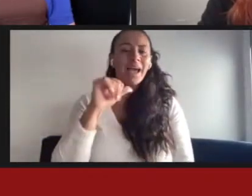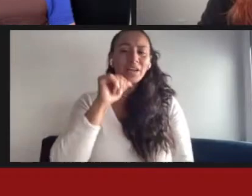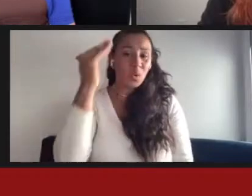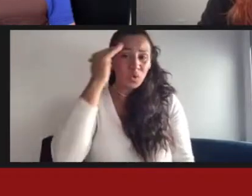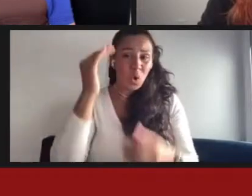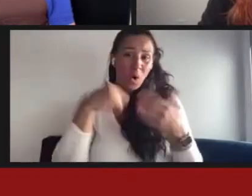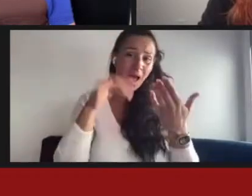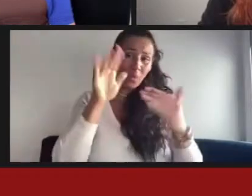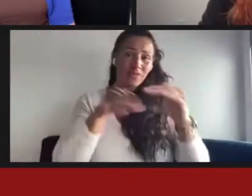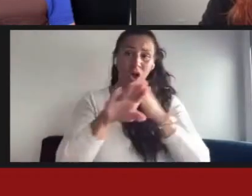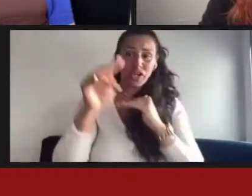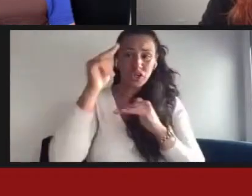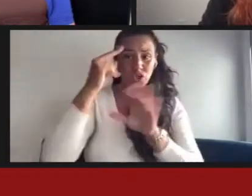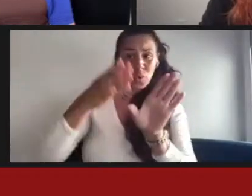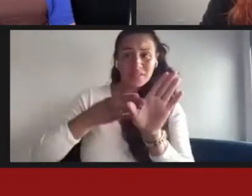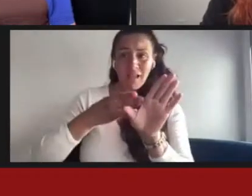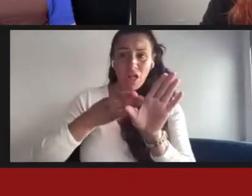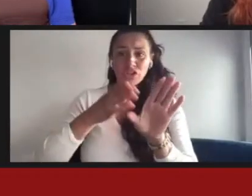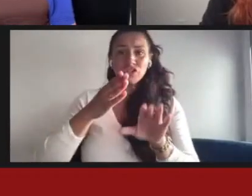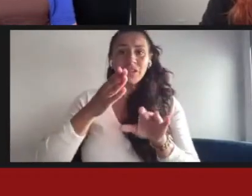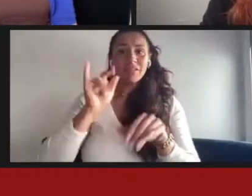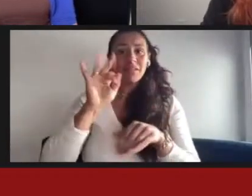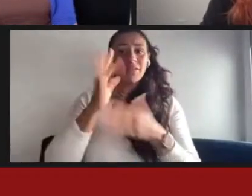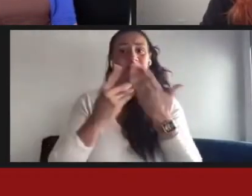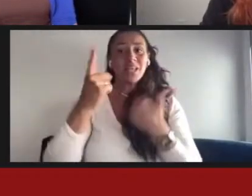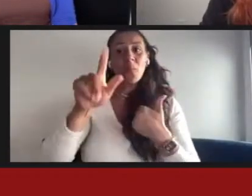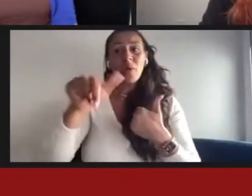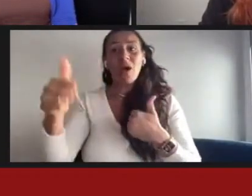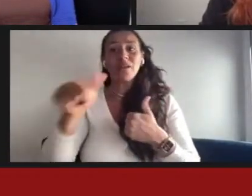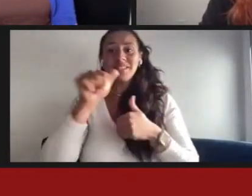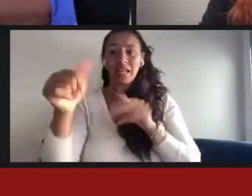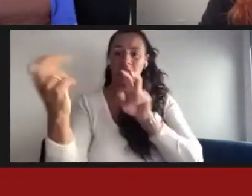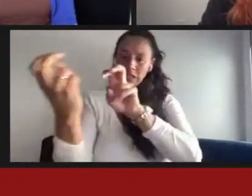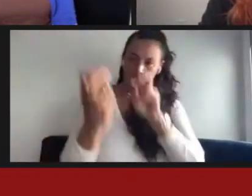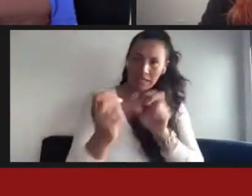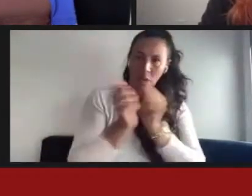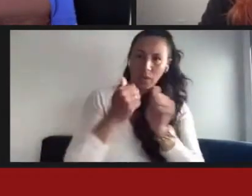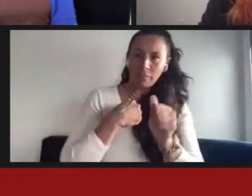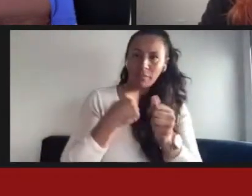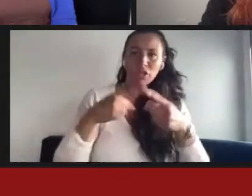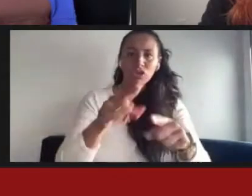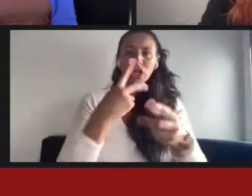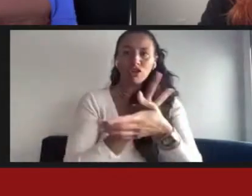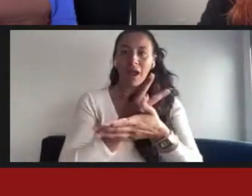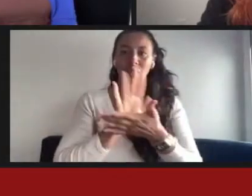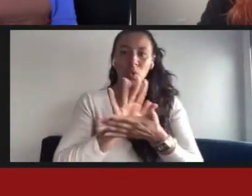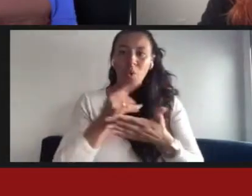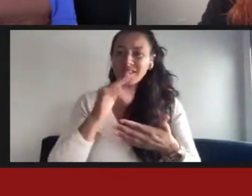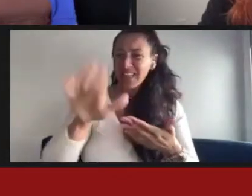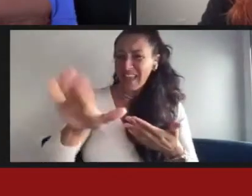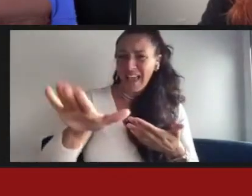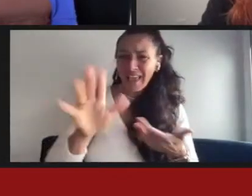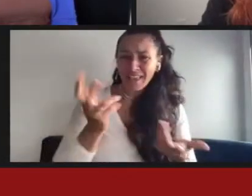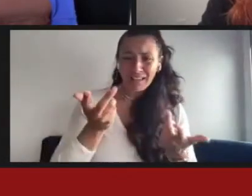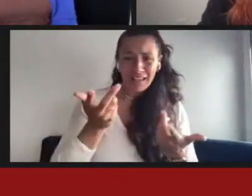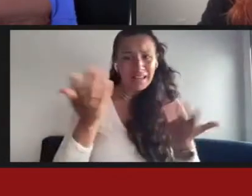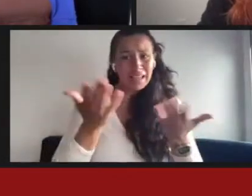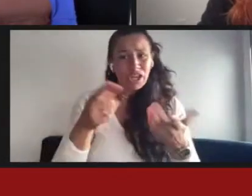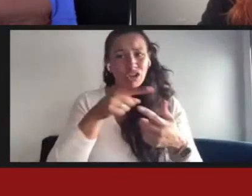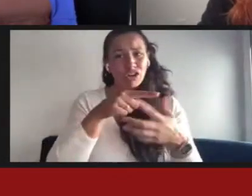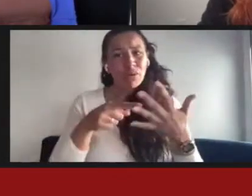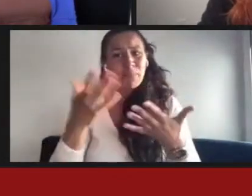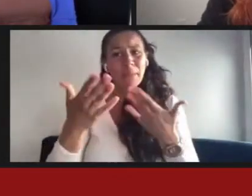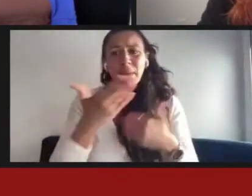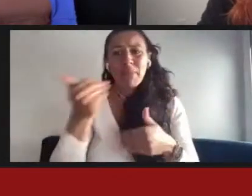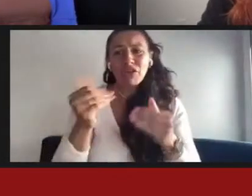into neuropsychology had someone not taken me down and sat down with me when I was in grad school and said, hey, here are maybe is a better